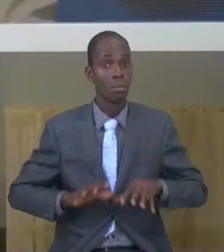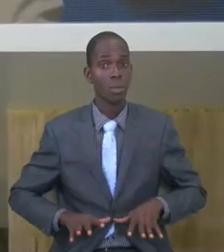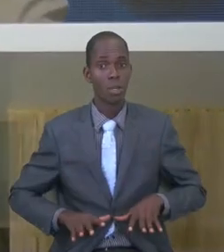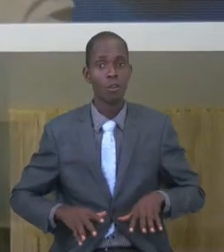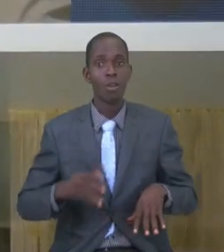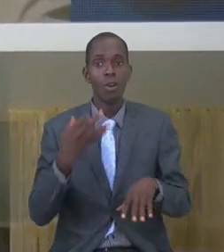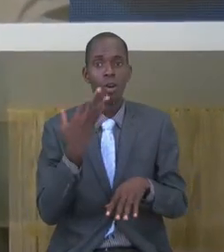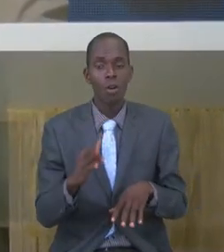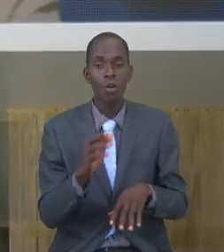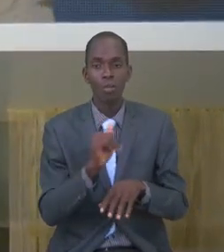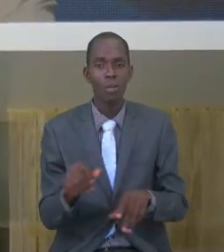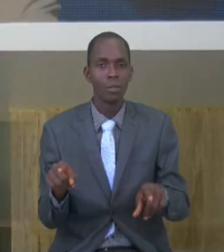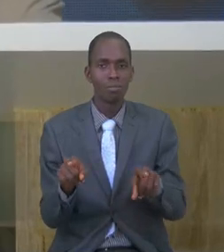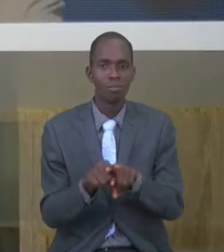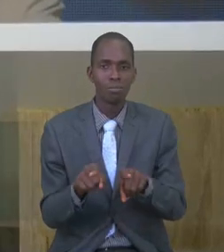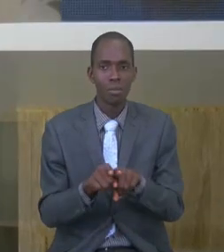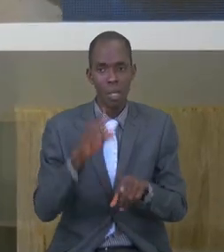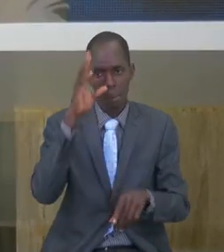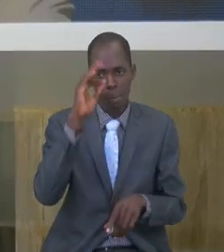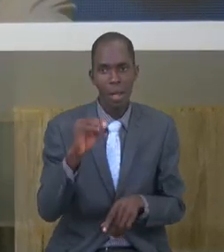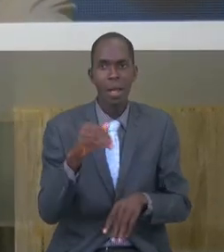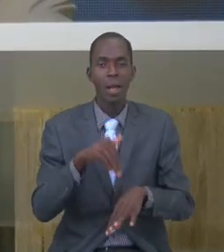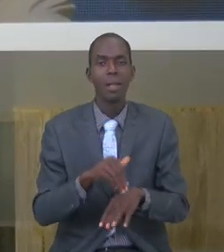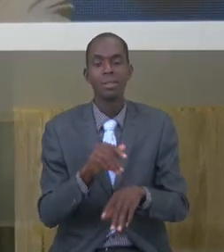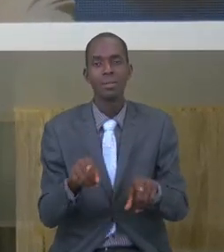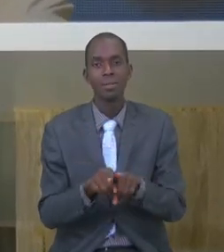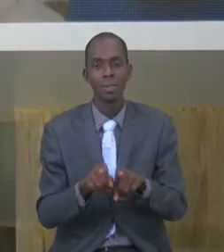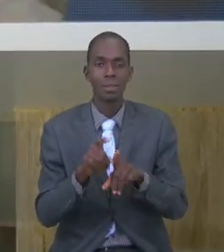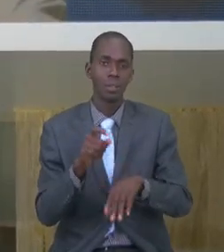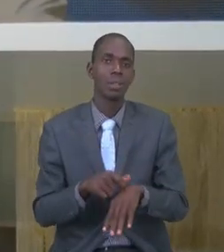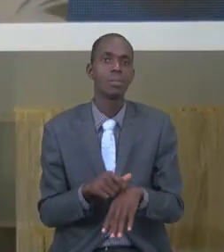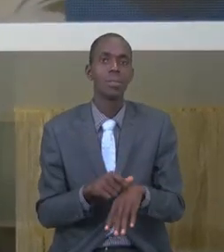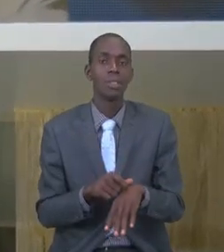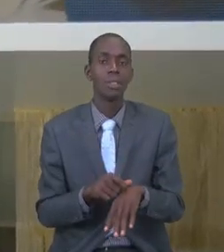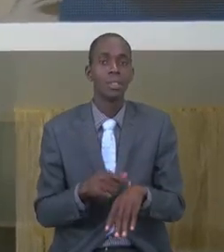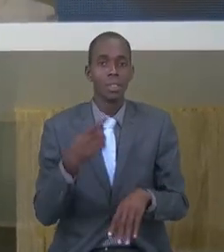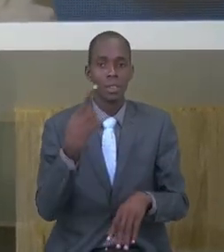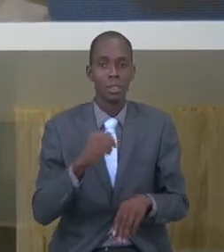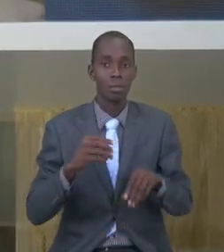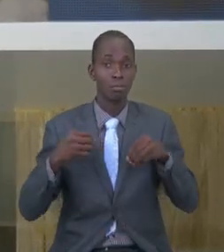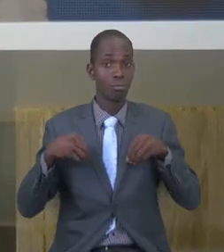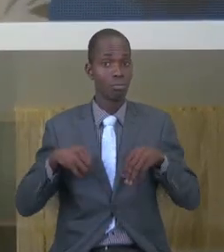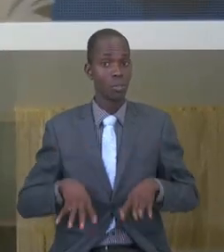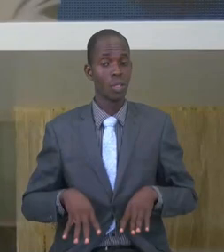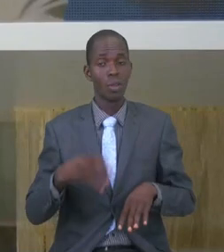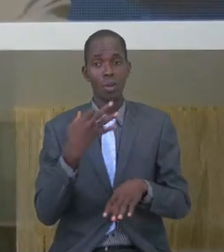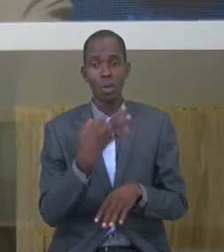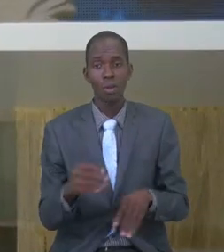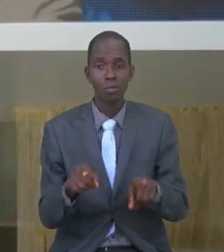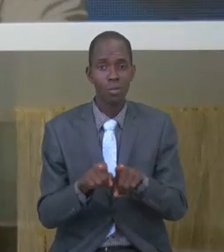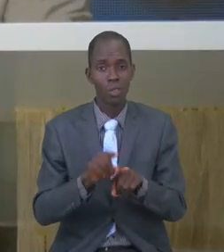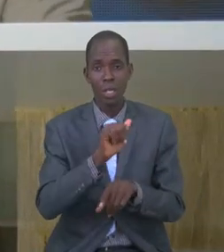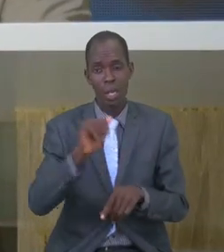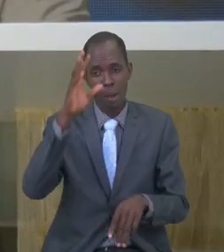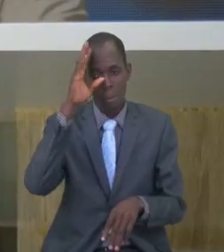a man at such a moment. The despondency of such a